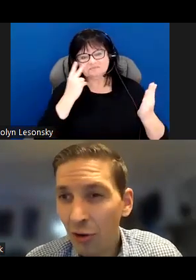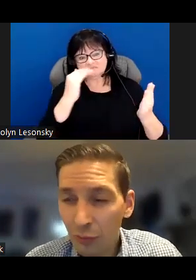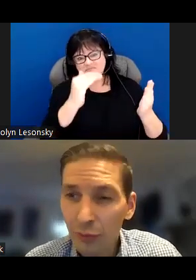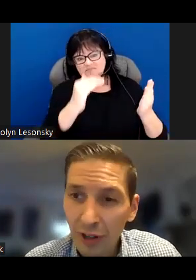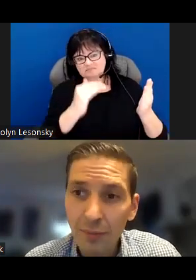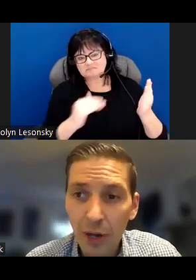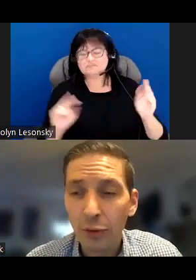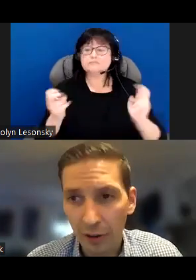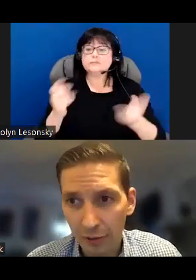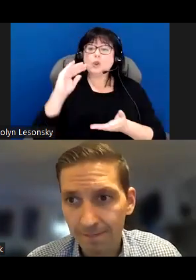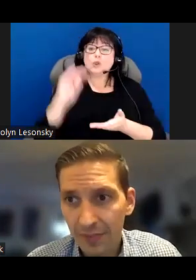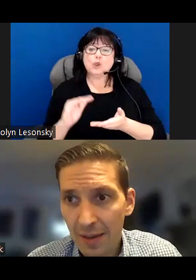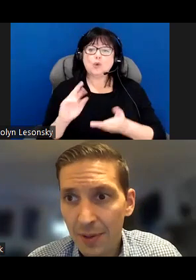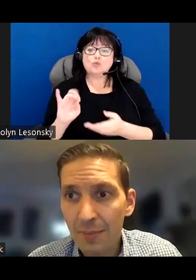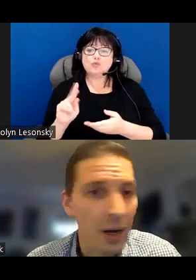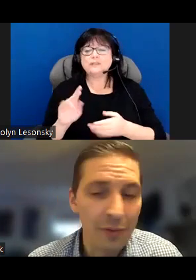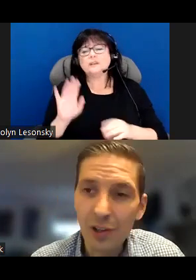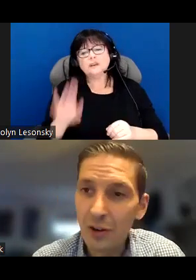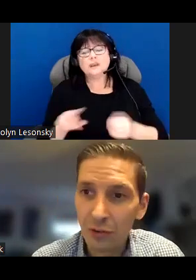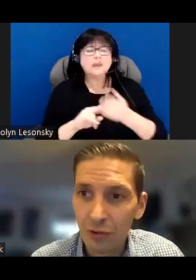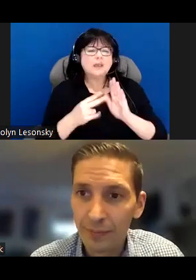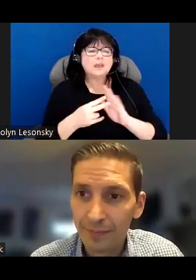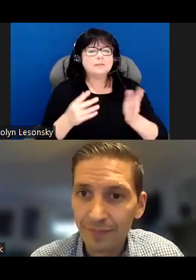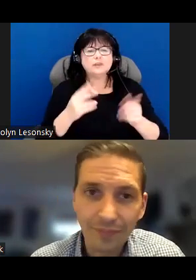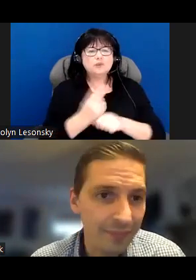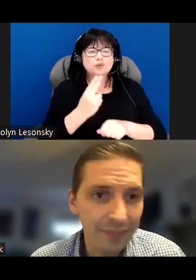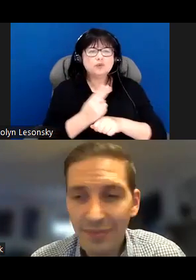does just sort of reflect moderation and being mindful in usage.